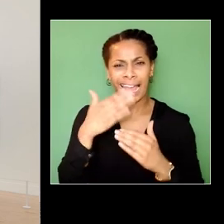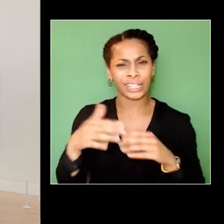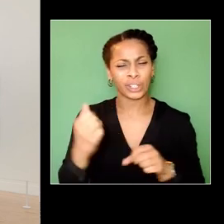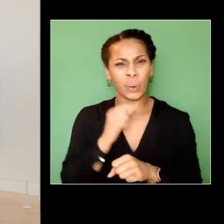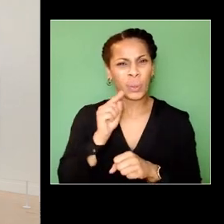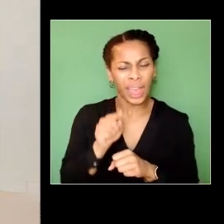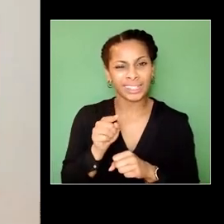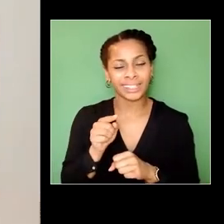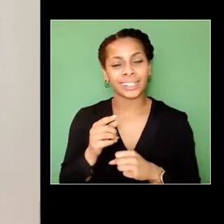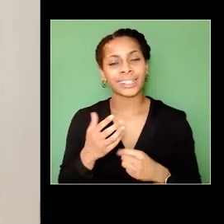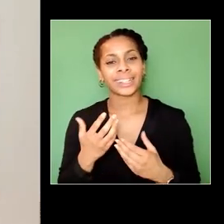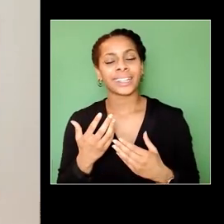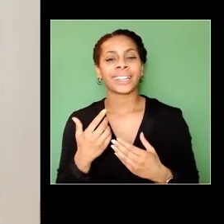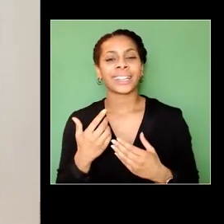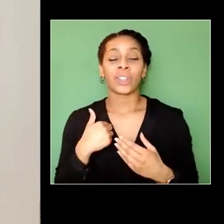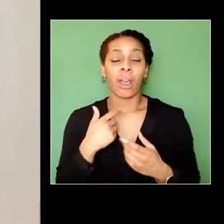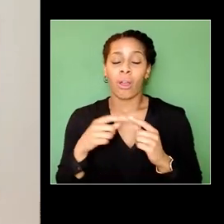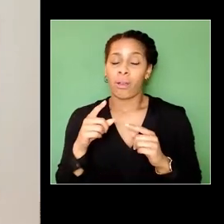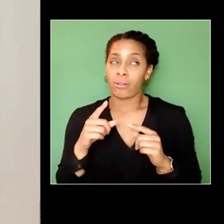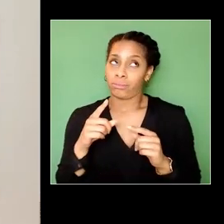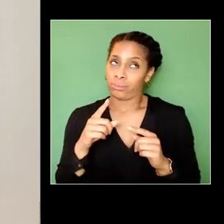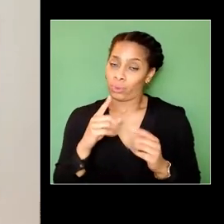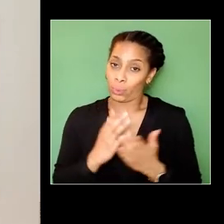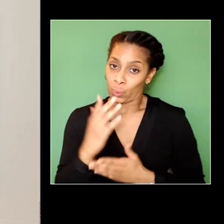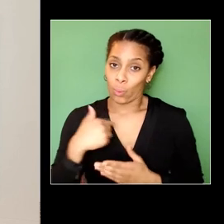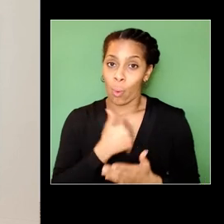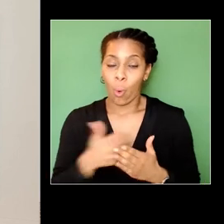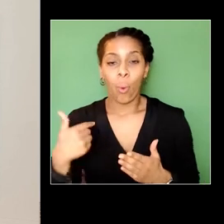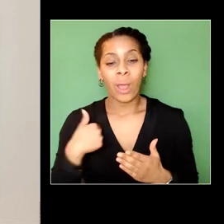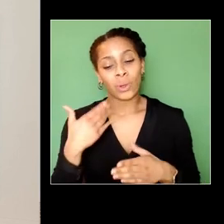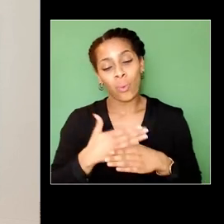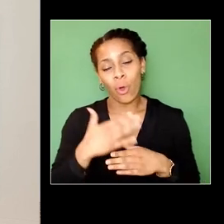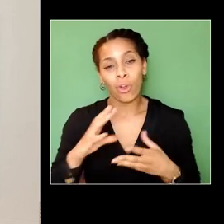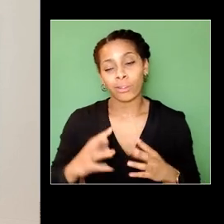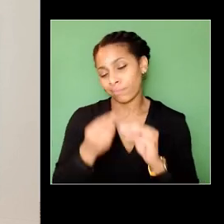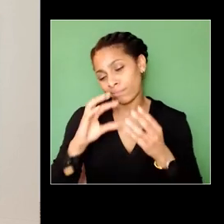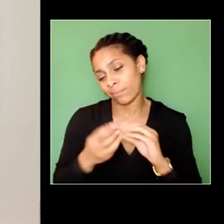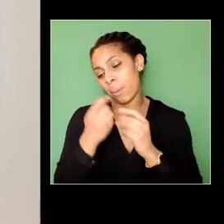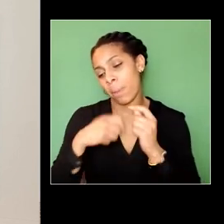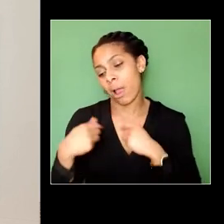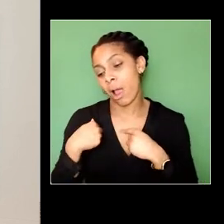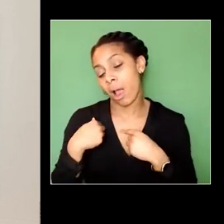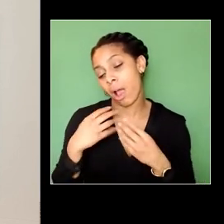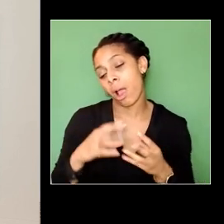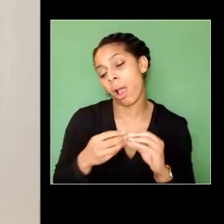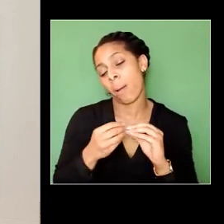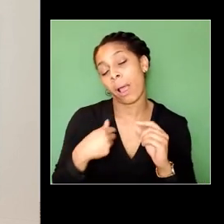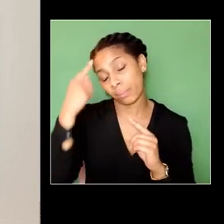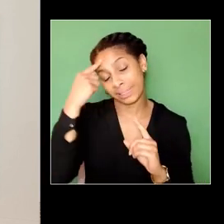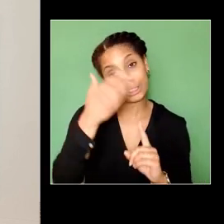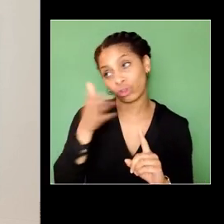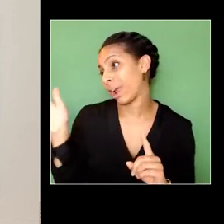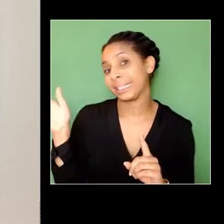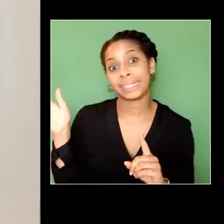get very distracted, mostly in a good way, when I'm working within mm-hmm. work. The thing that I thought I was going to do is not the thing I